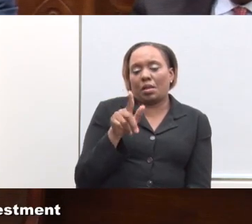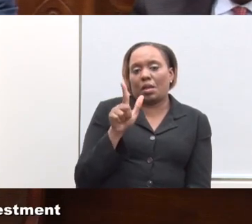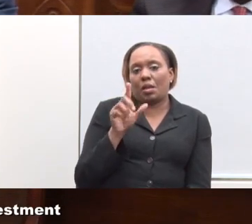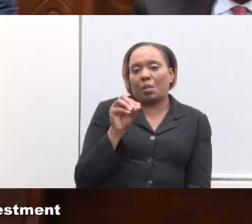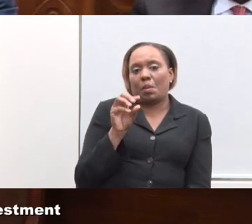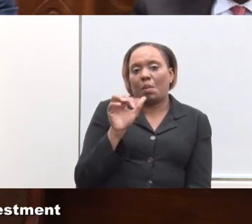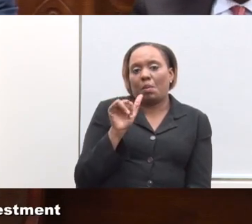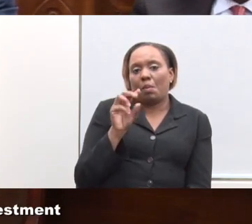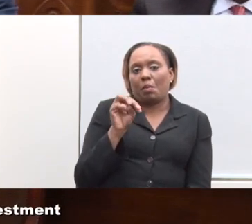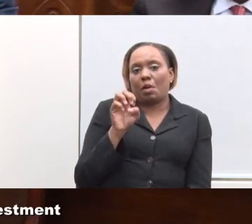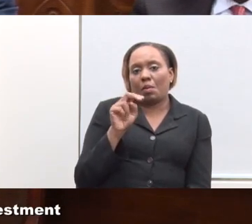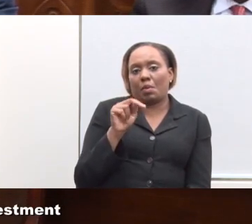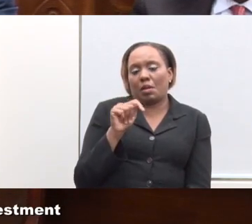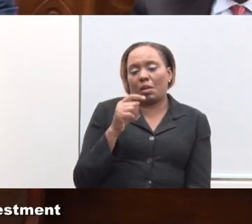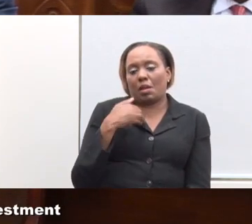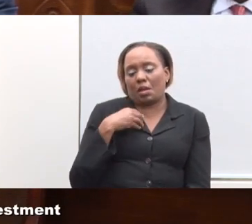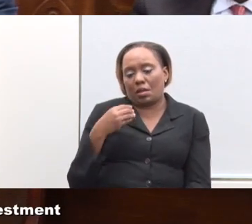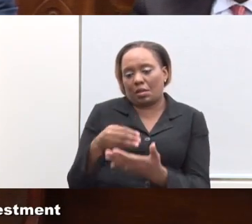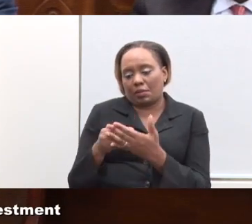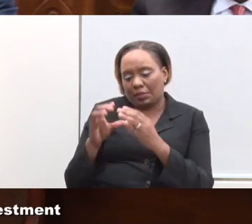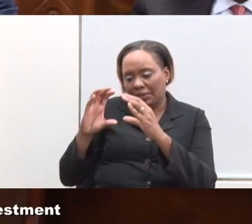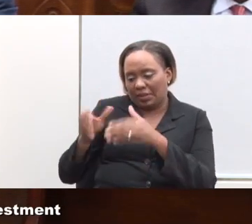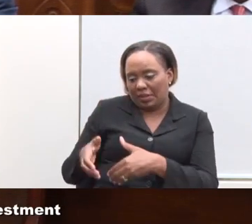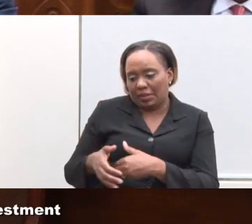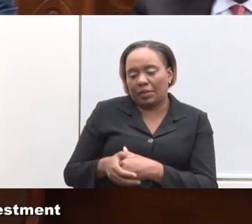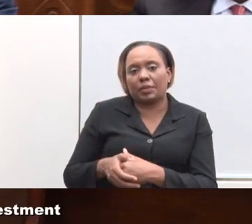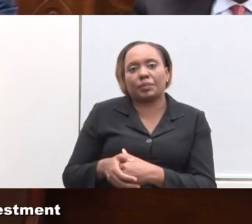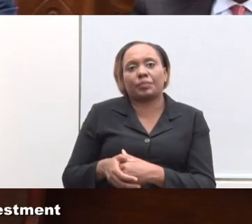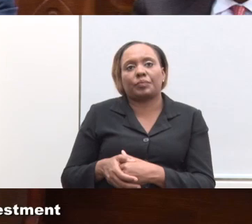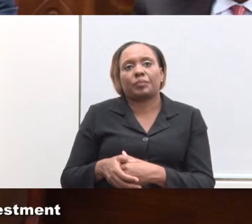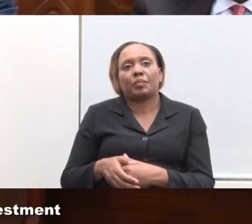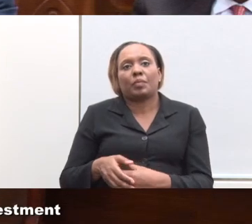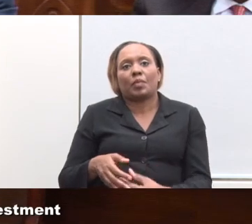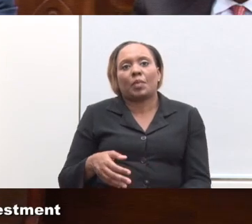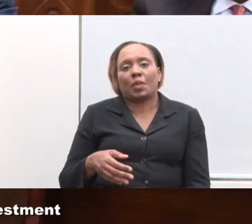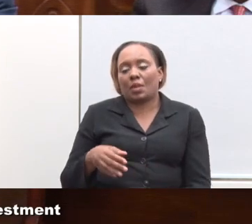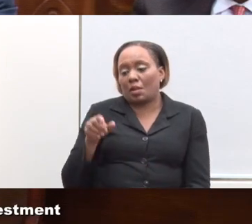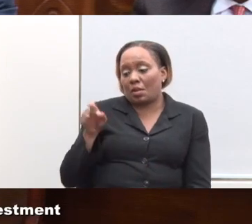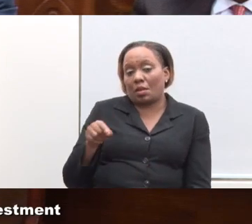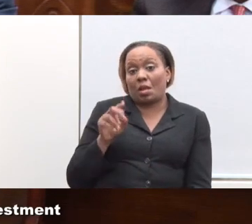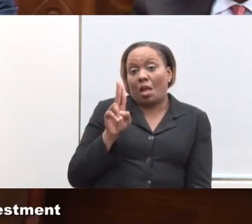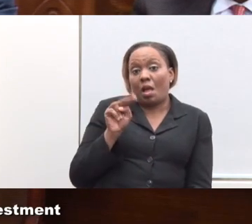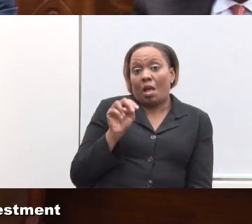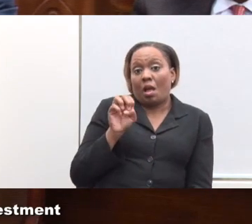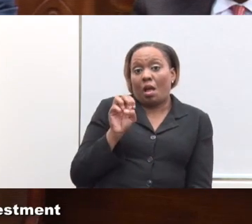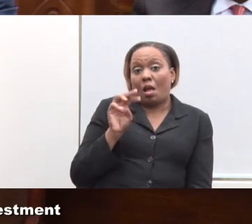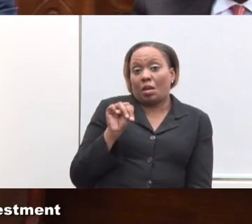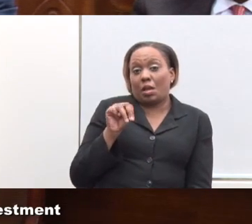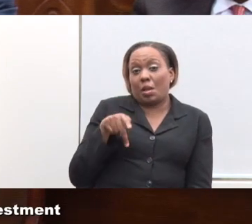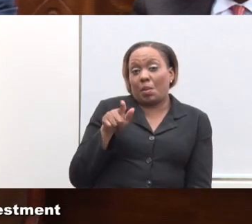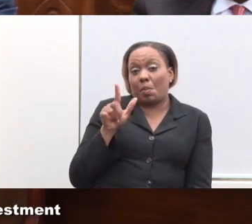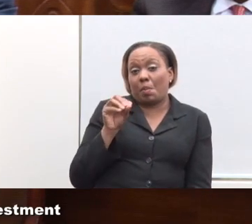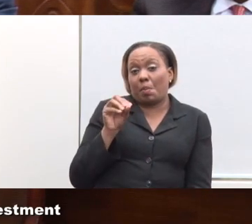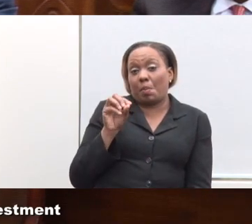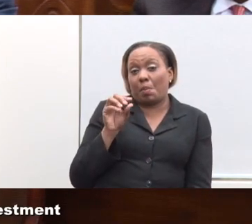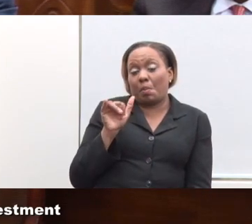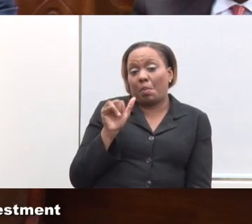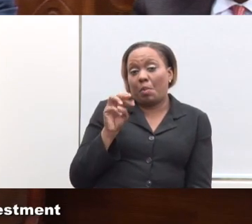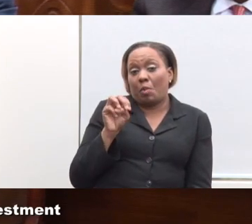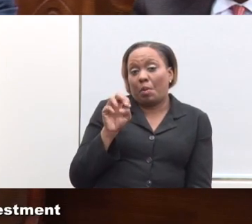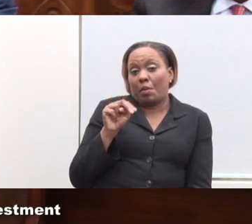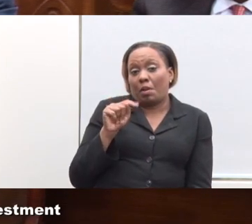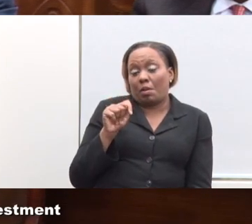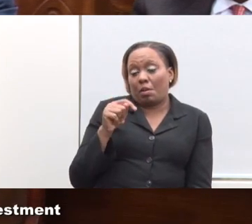shove, at the appropriate time, we will recapitalize the Unemployment Benefit Fund if it continues to be under